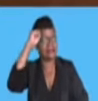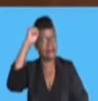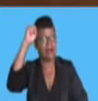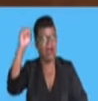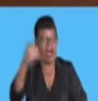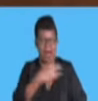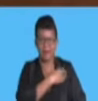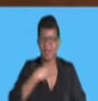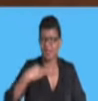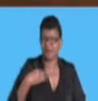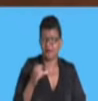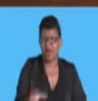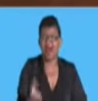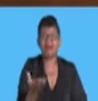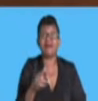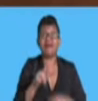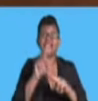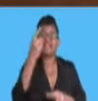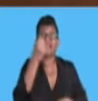Government.